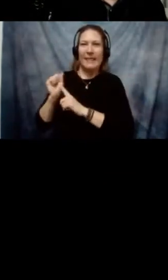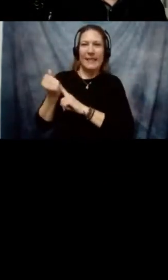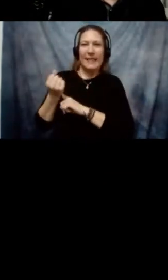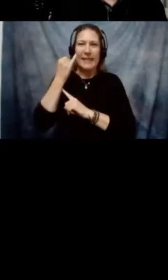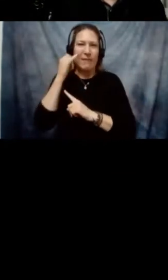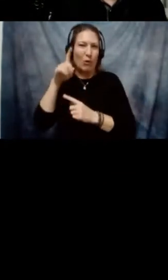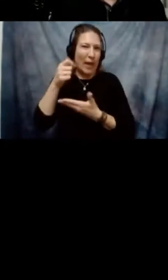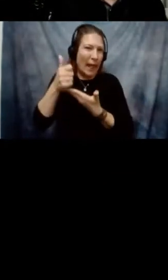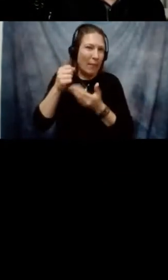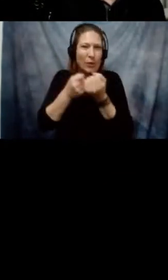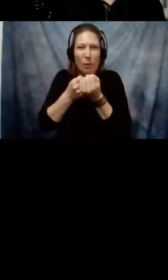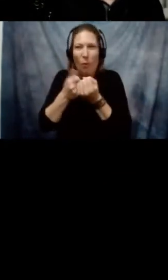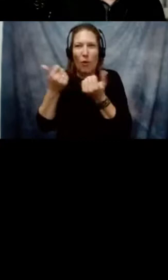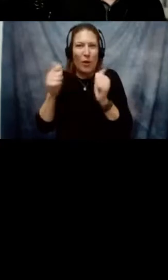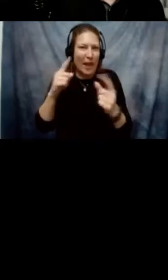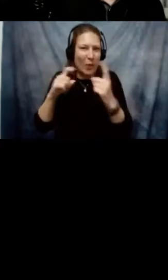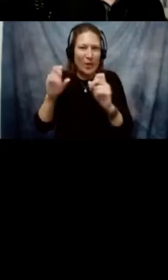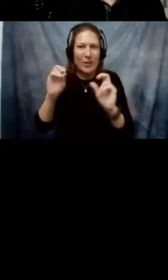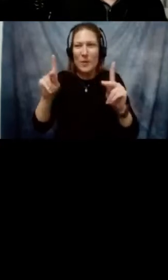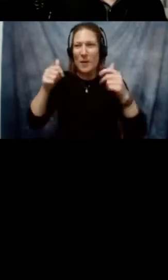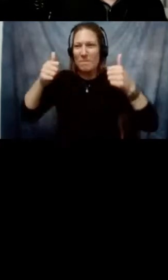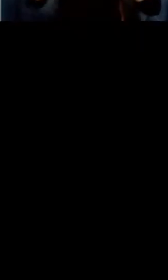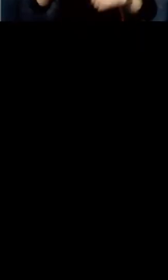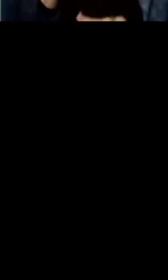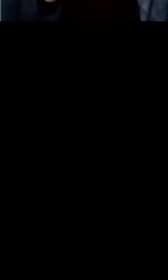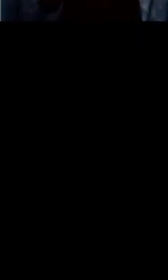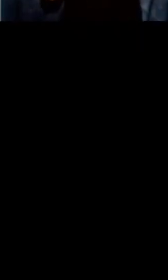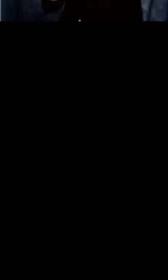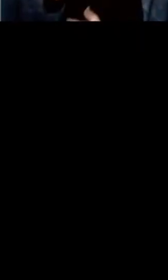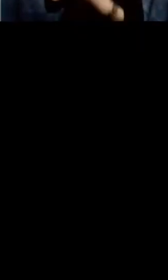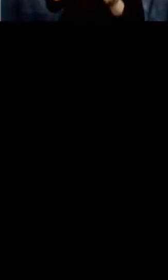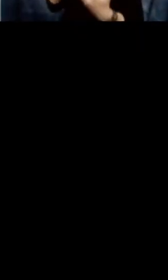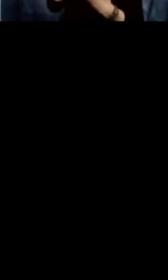any questions come up, okay? Great. Thank you so much.